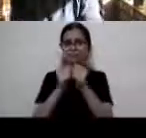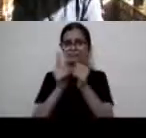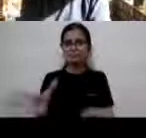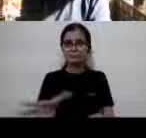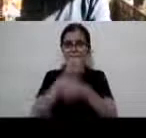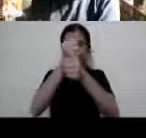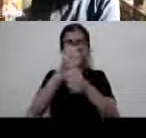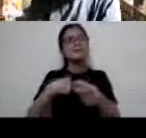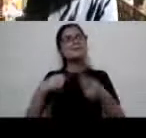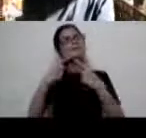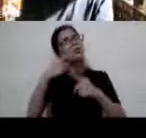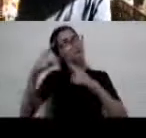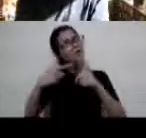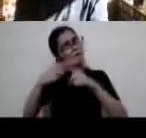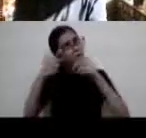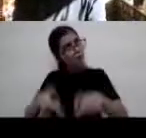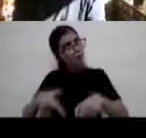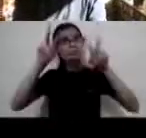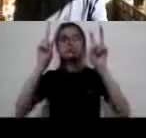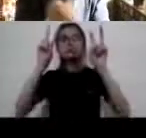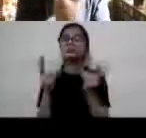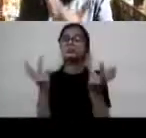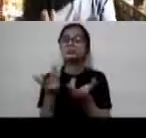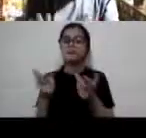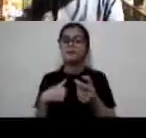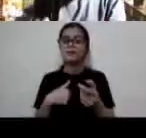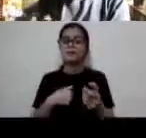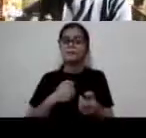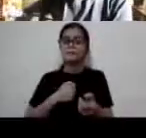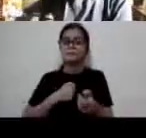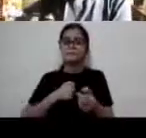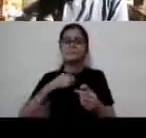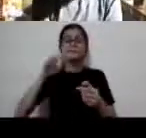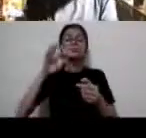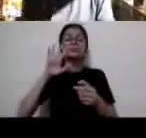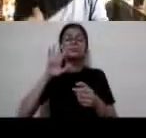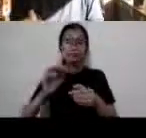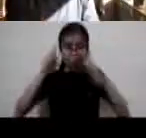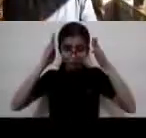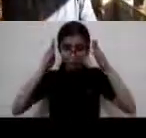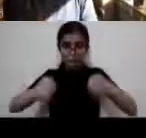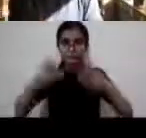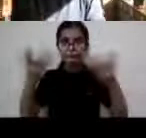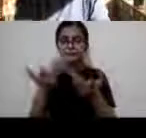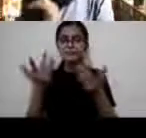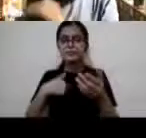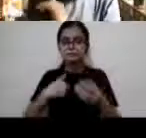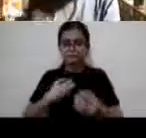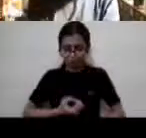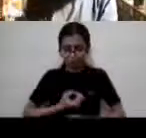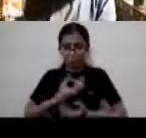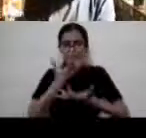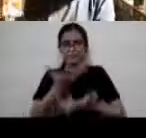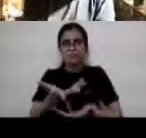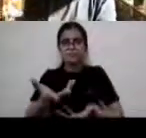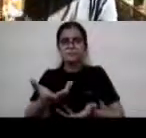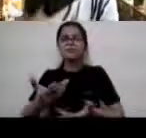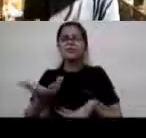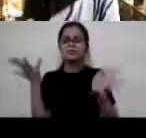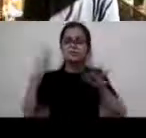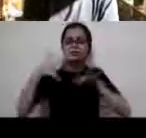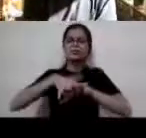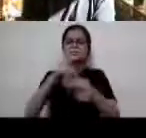was talking about, my main message would be that I'm totally convinced that inclusive design